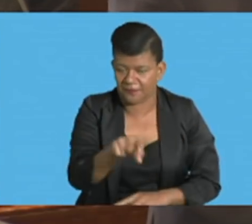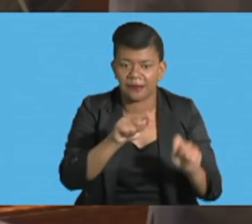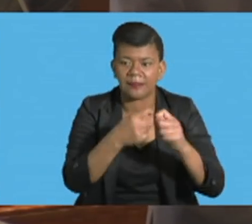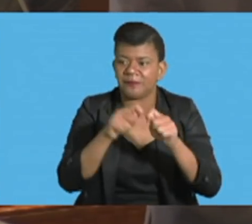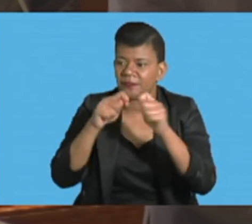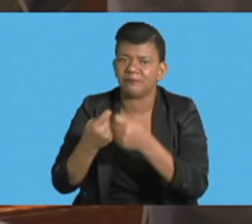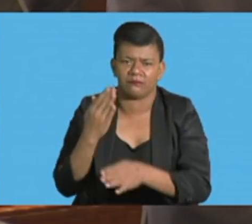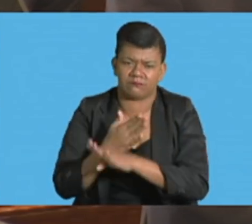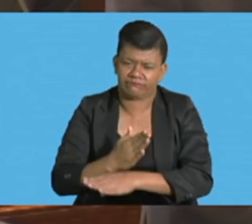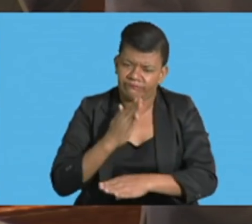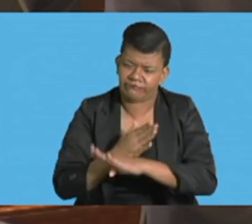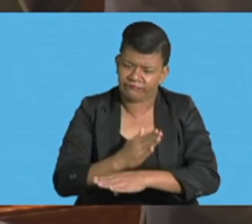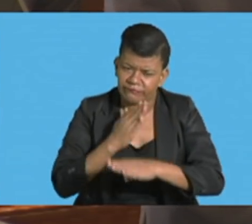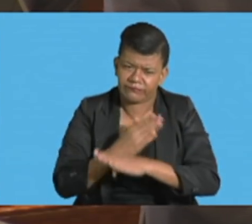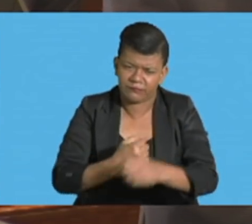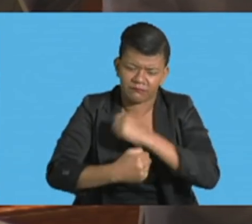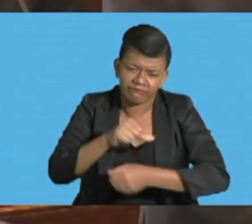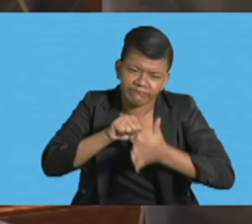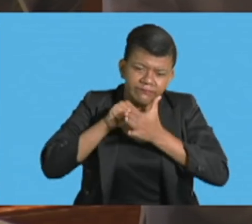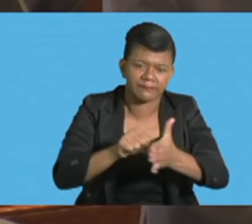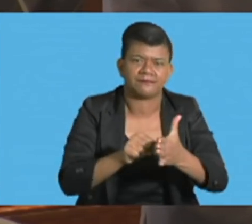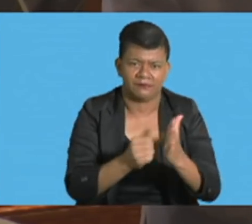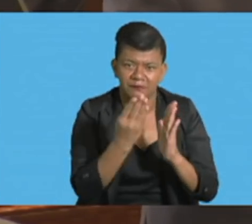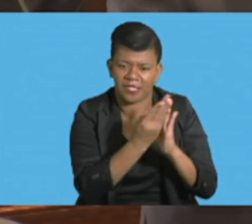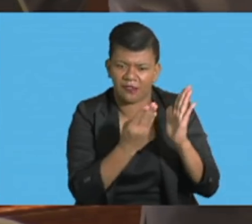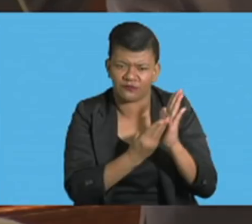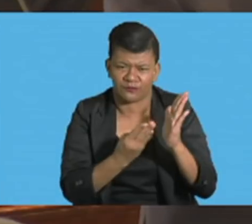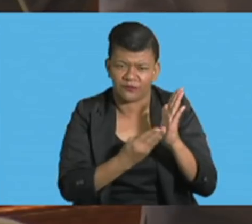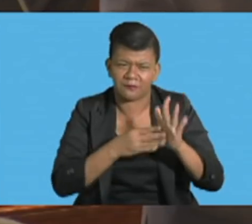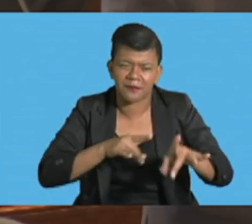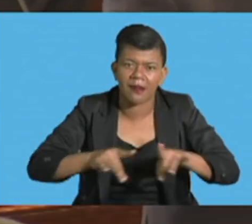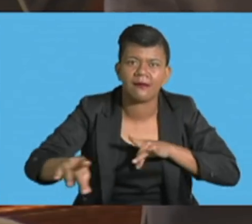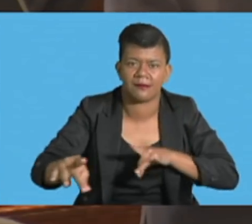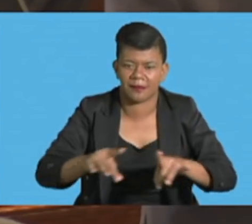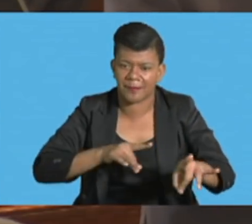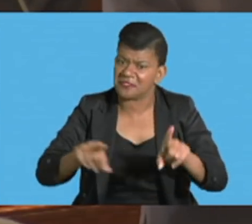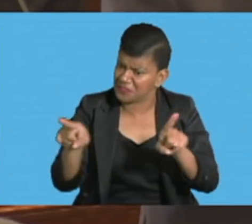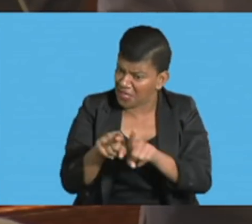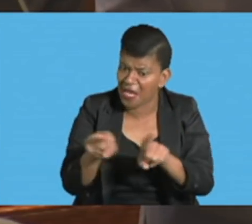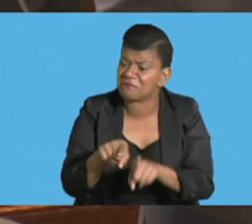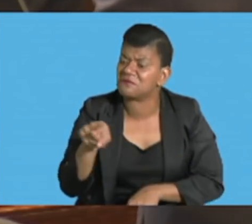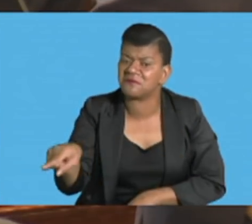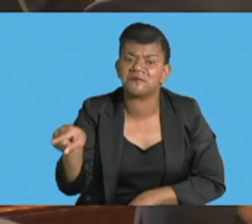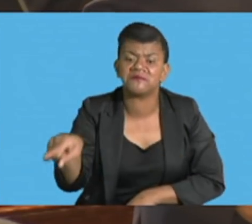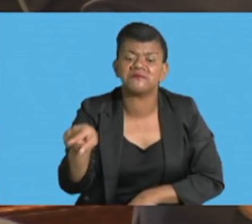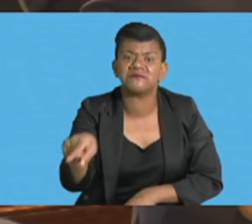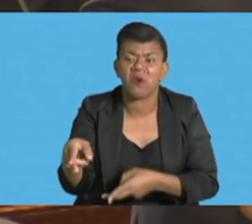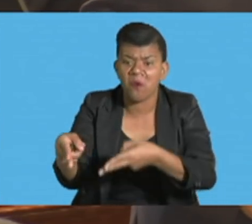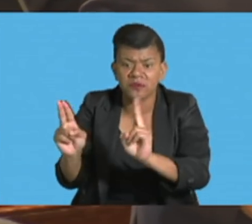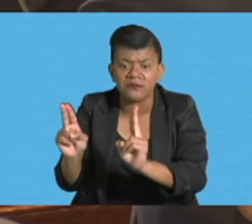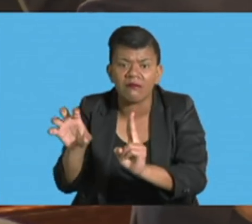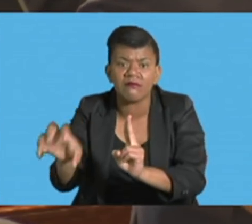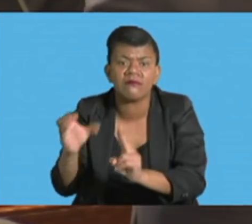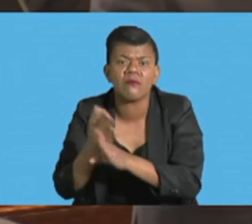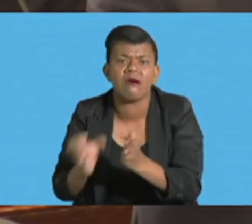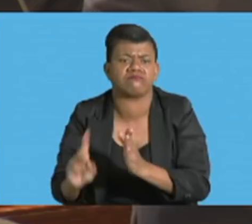year to put these budgets together, to every Fijian shopkeeper, hotel worker, engineer, farmer, the